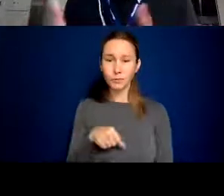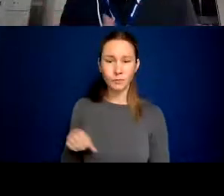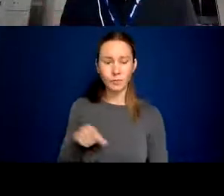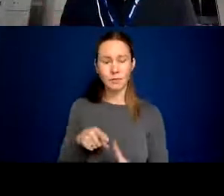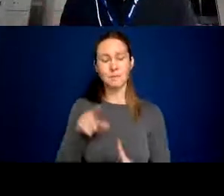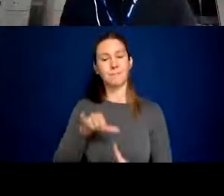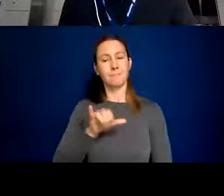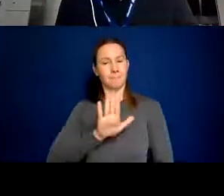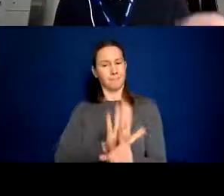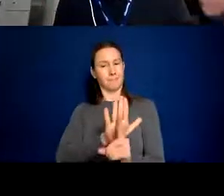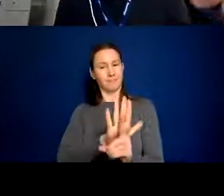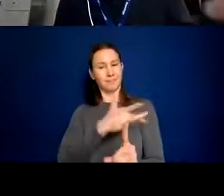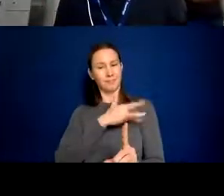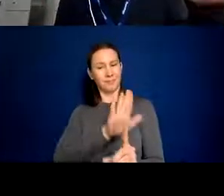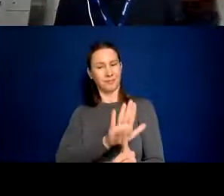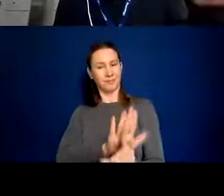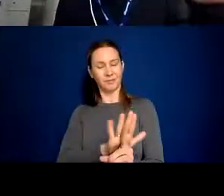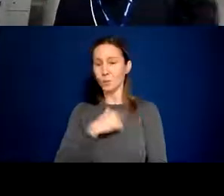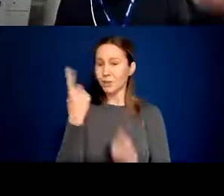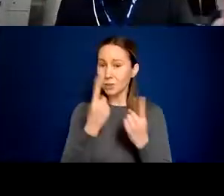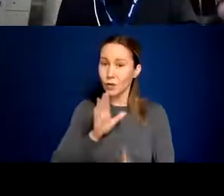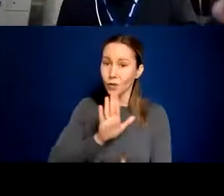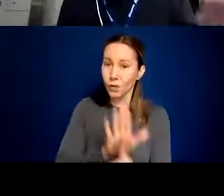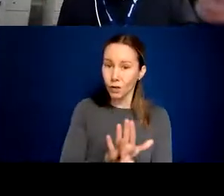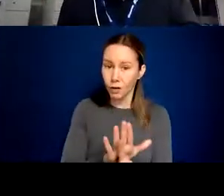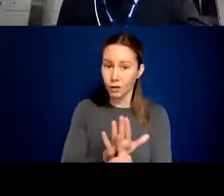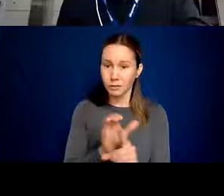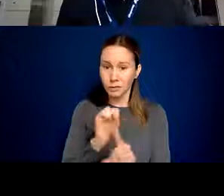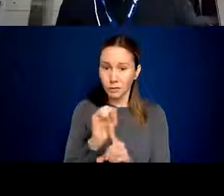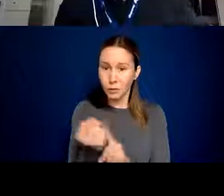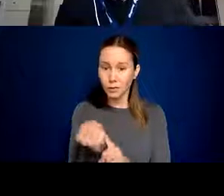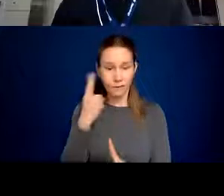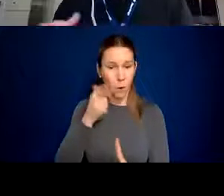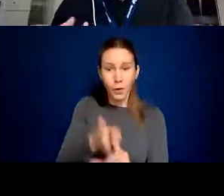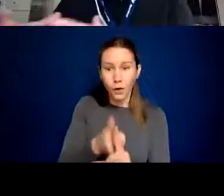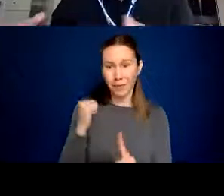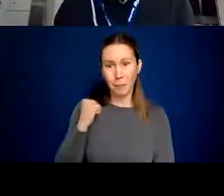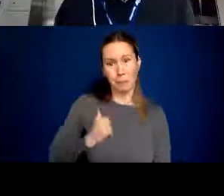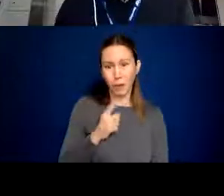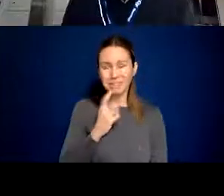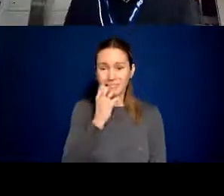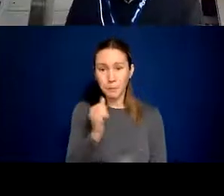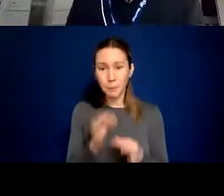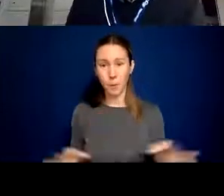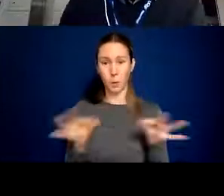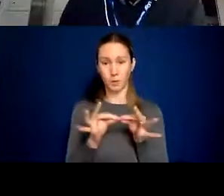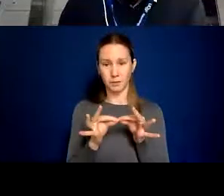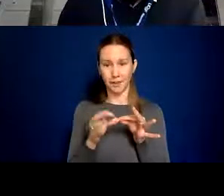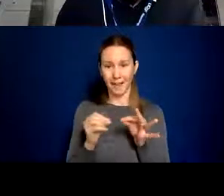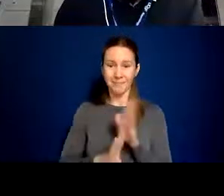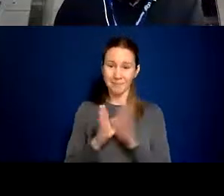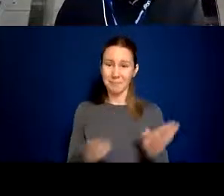that into consideration and what the importance of a purse is in her life and for that particular person, and then we craft a plan based on